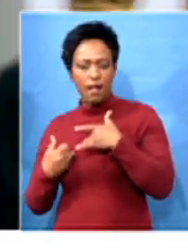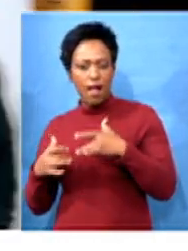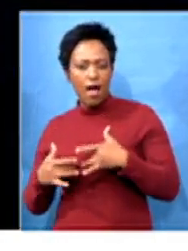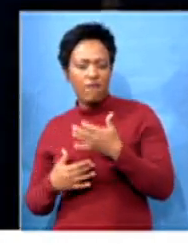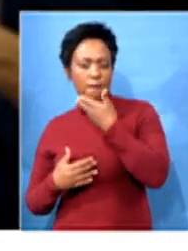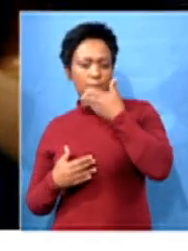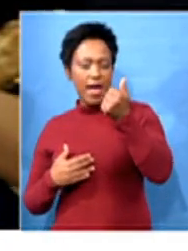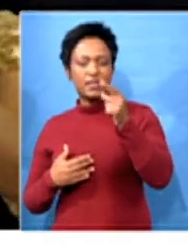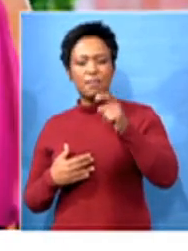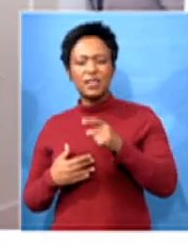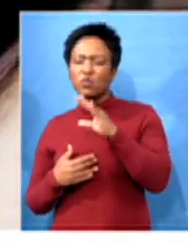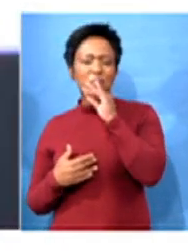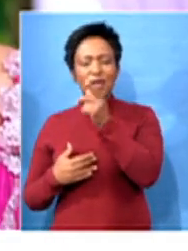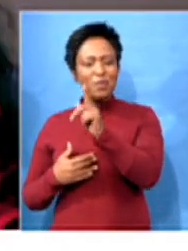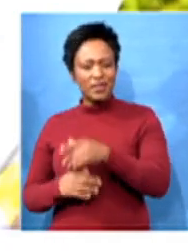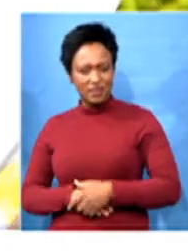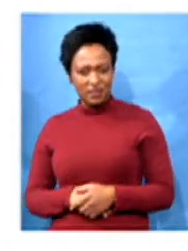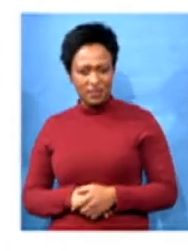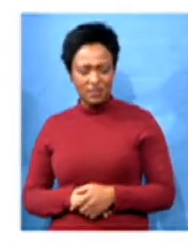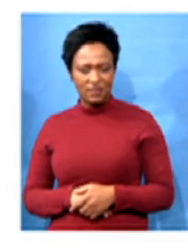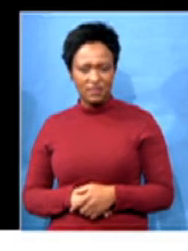we mean by living our best lives?